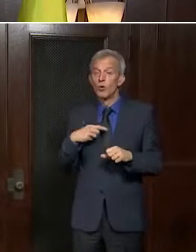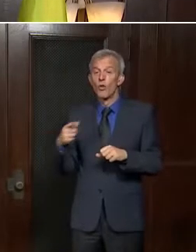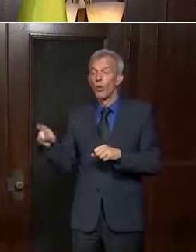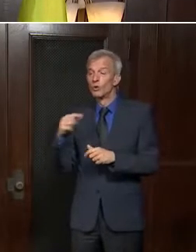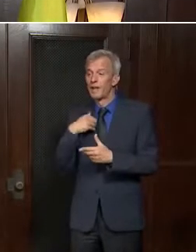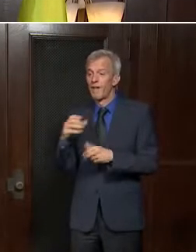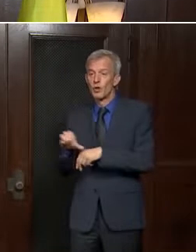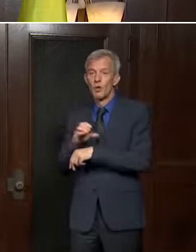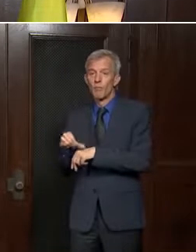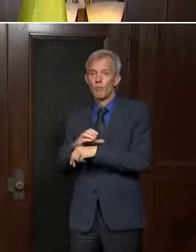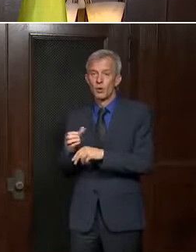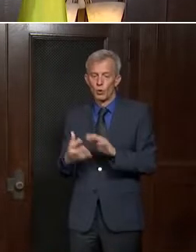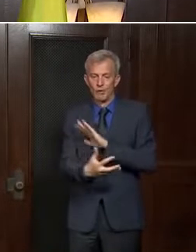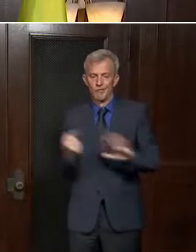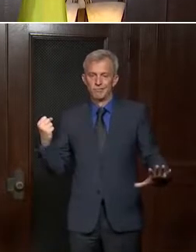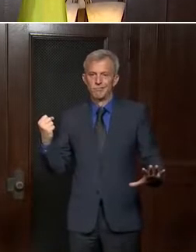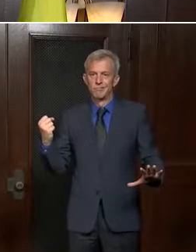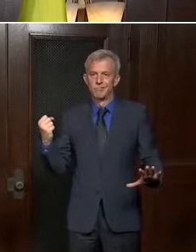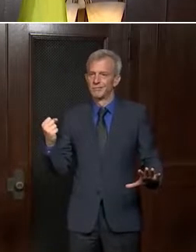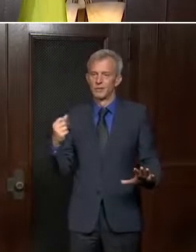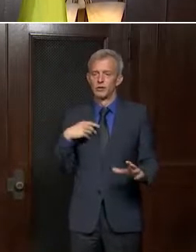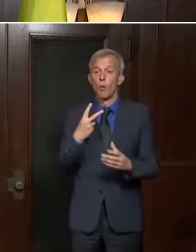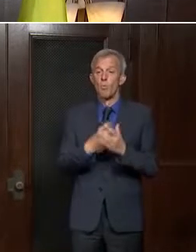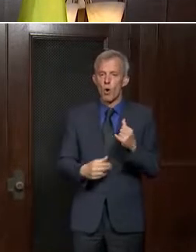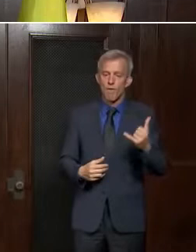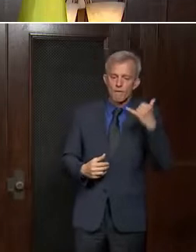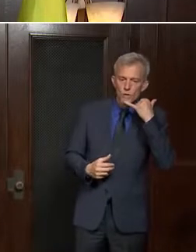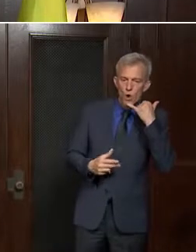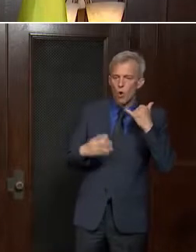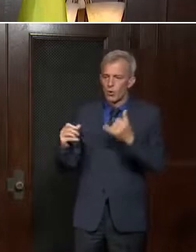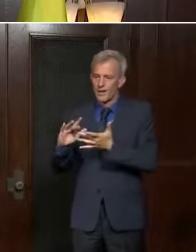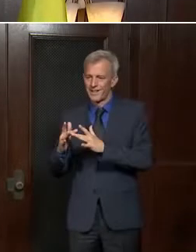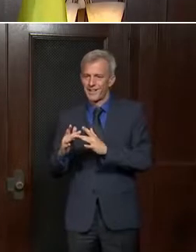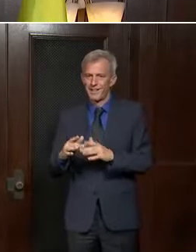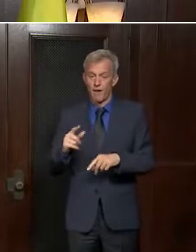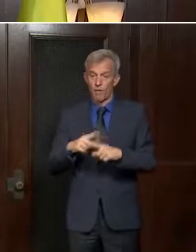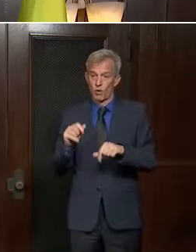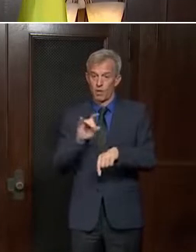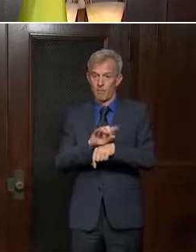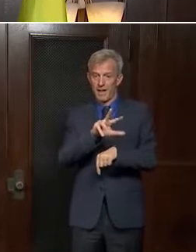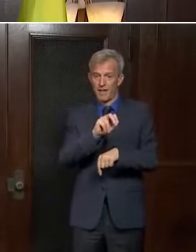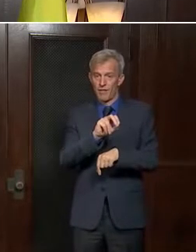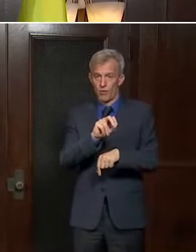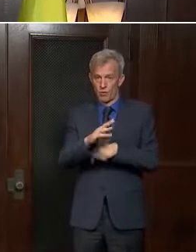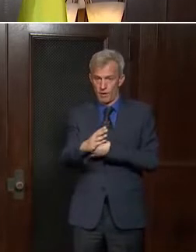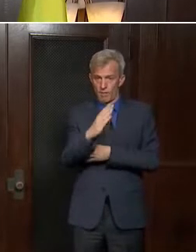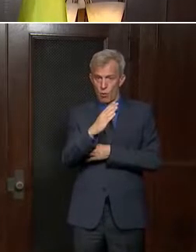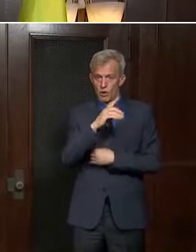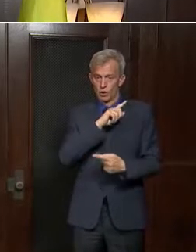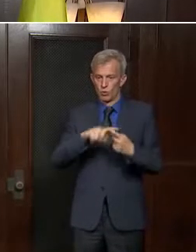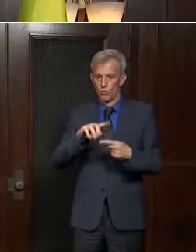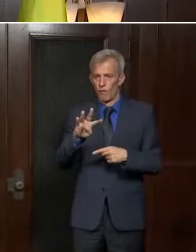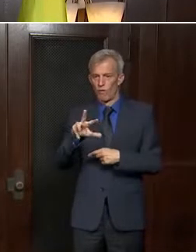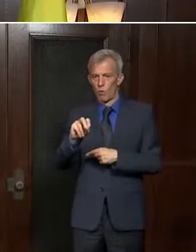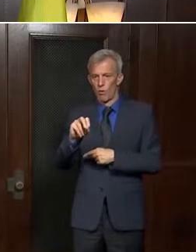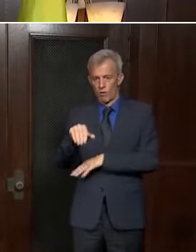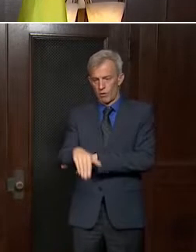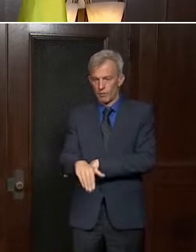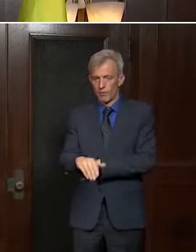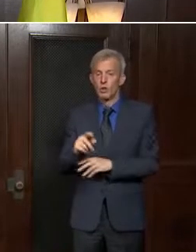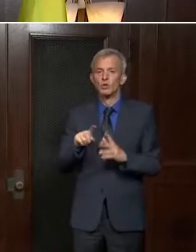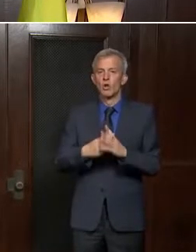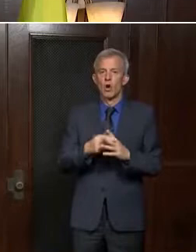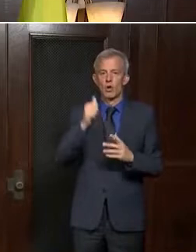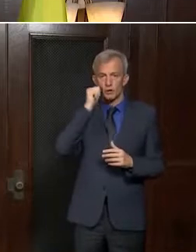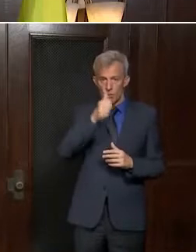who have access to the internet. So for both the phone and internet, it's from 8:30 a.m. to 4:30 p.m. starting tomorrow, and